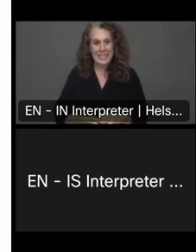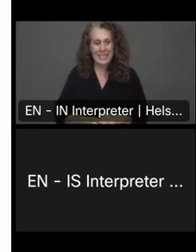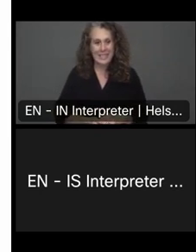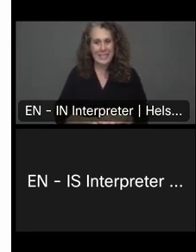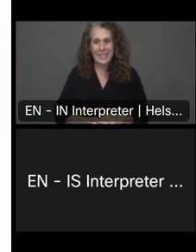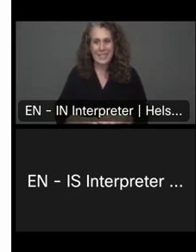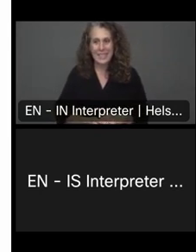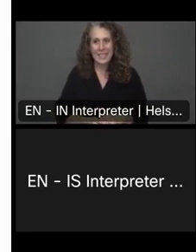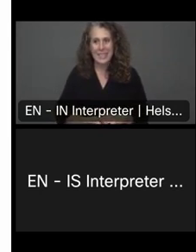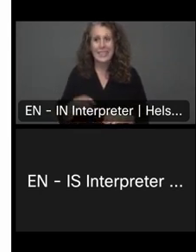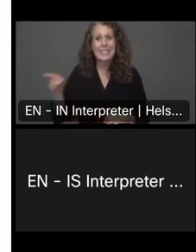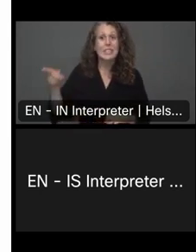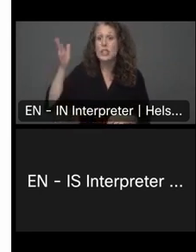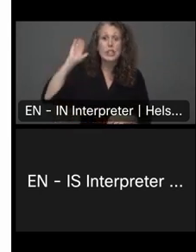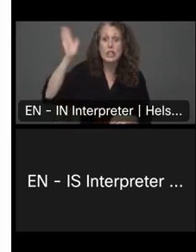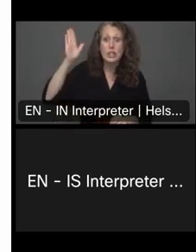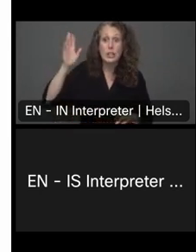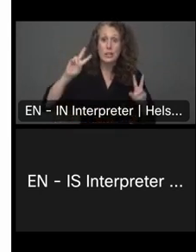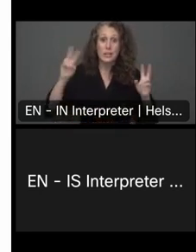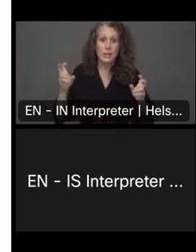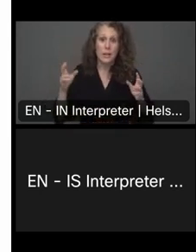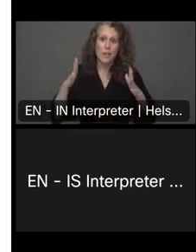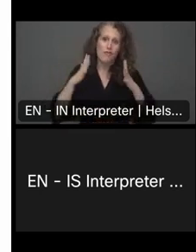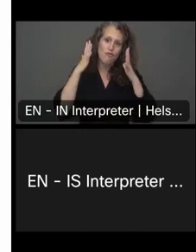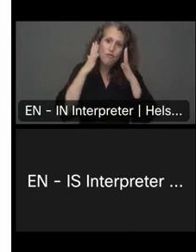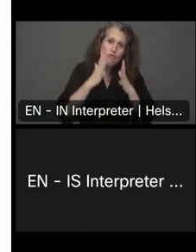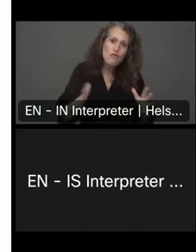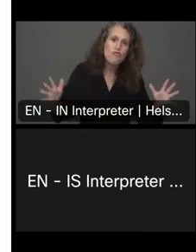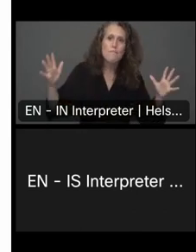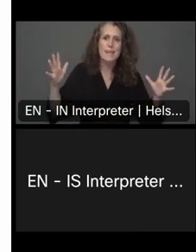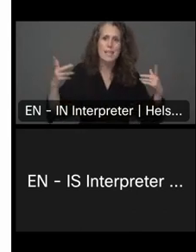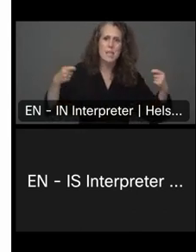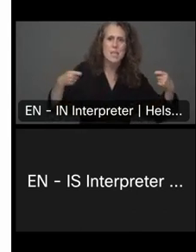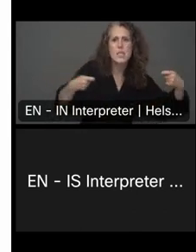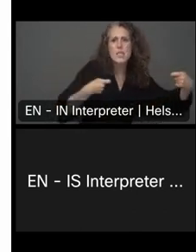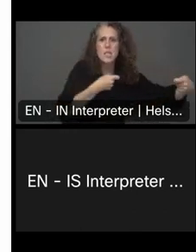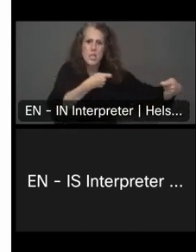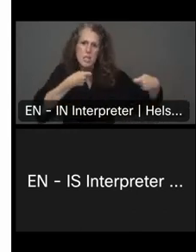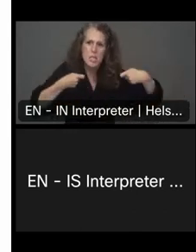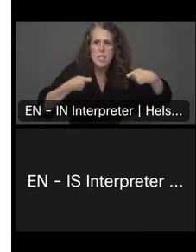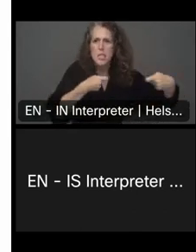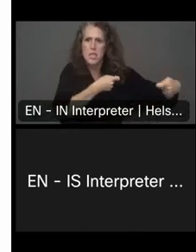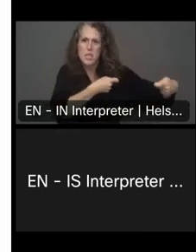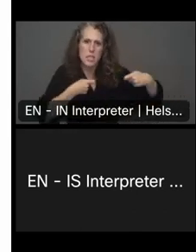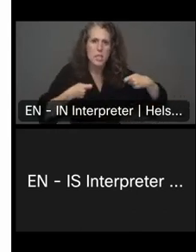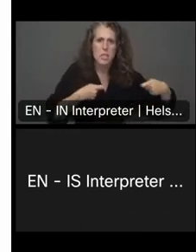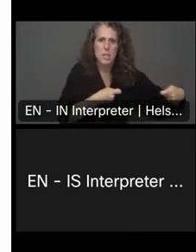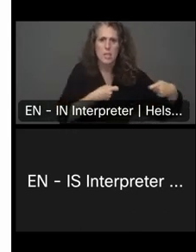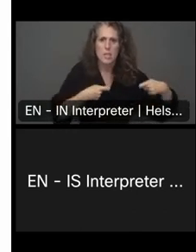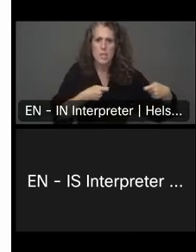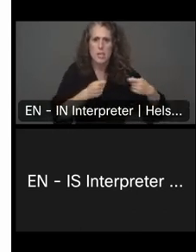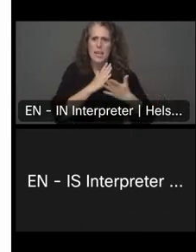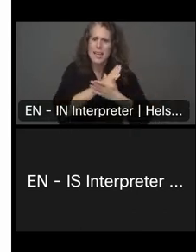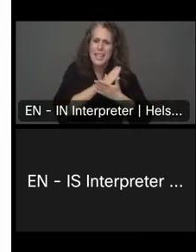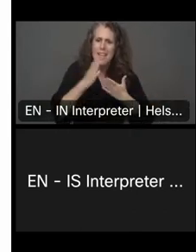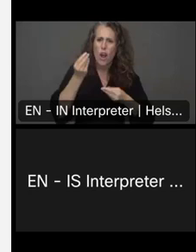His talk is entitled The Grand Tug of War, Clarify Economy and